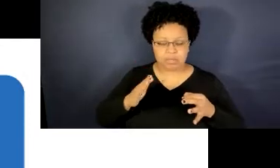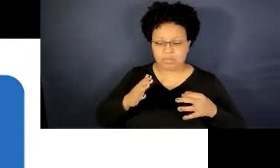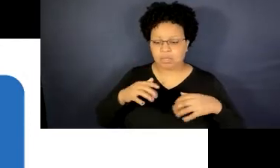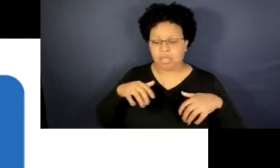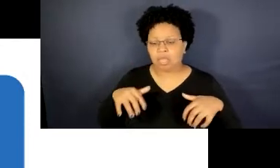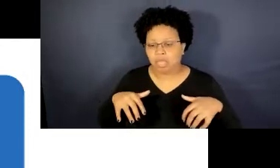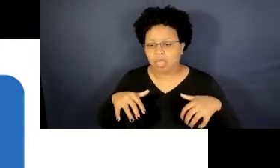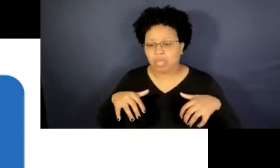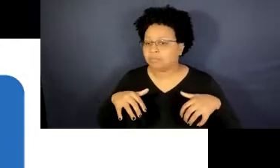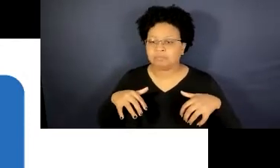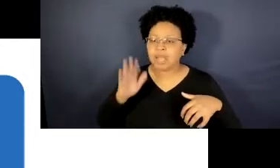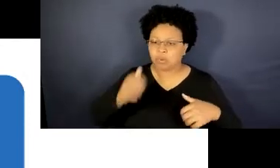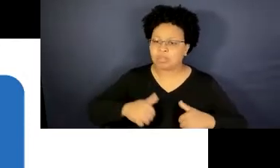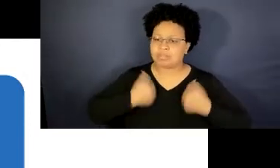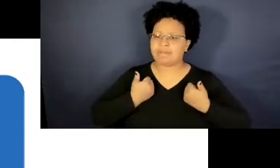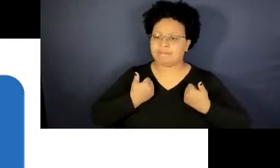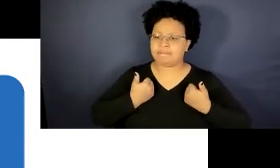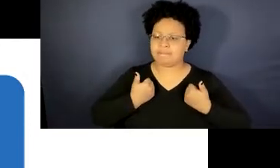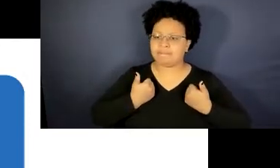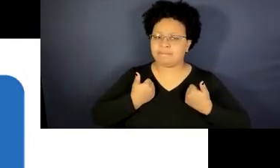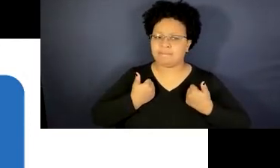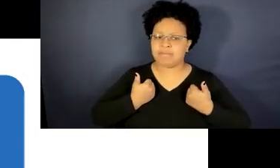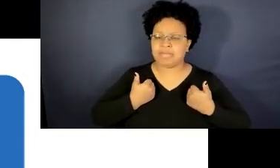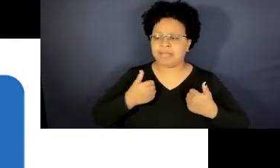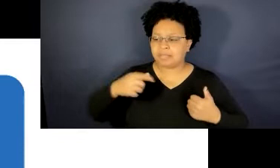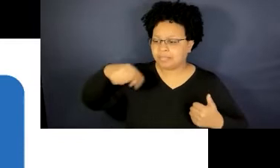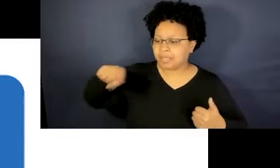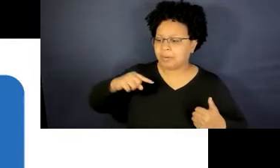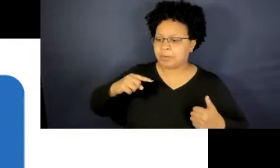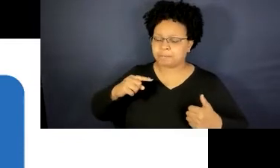began. They had the tenacity,